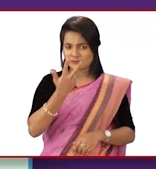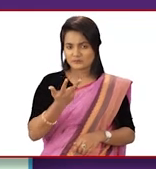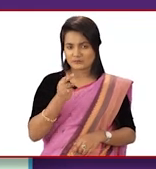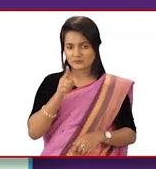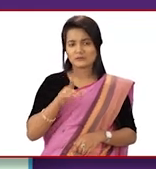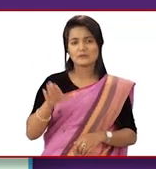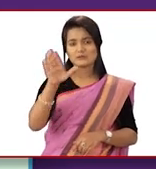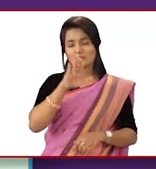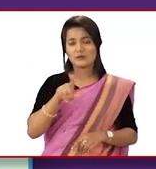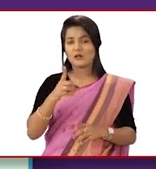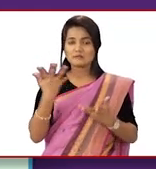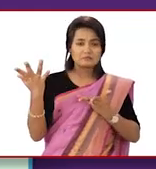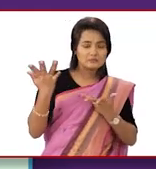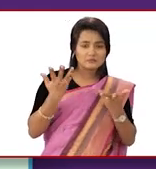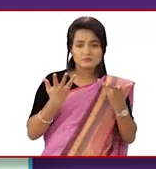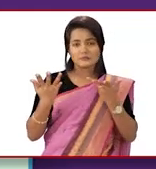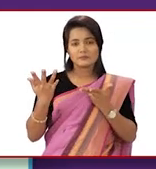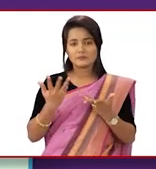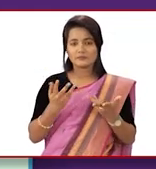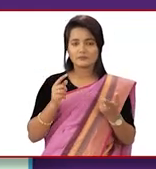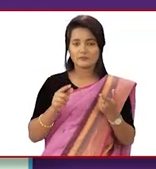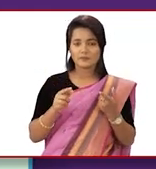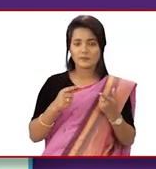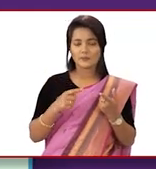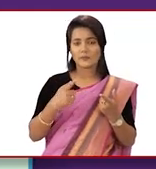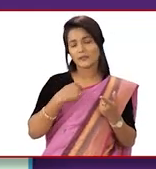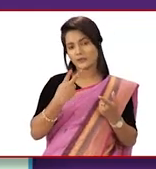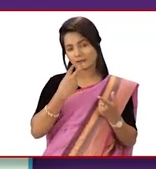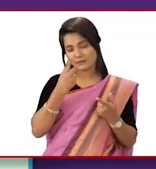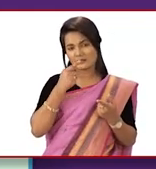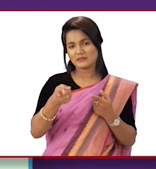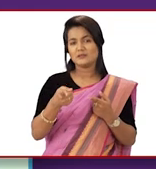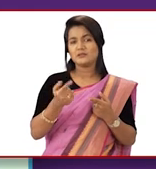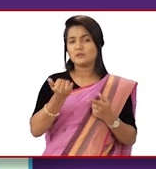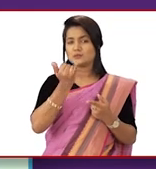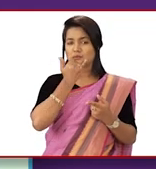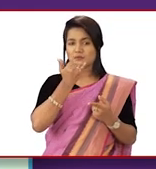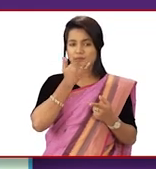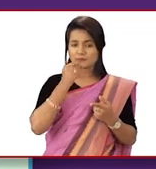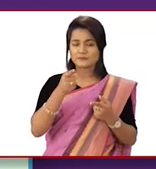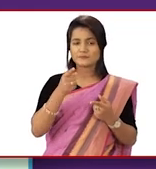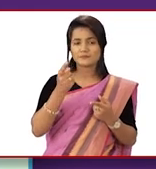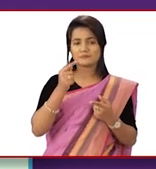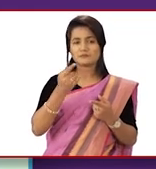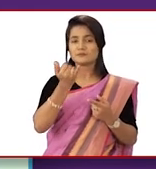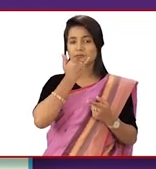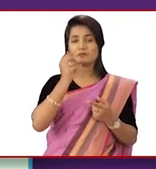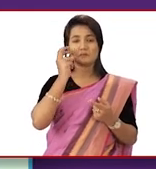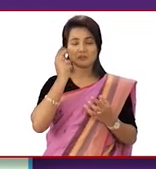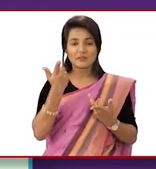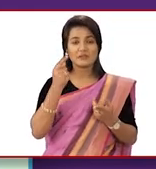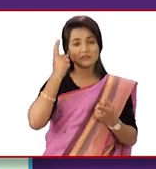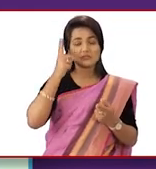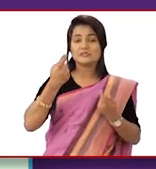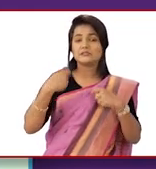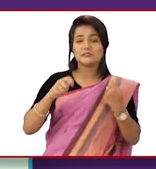sometimes there's probably confusion. But I wouldn't say there's a criminal kind of sense of, you know, not